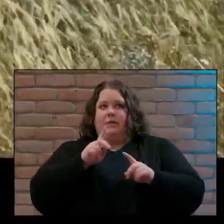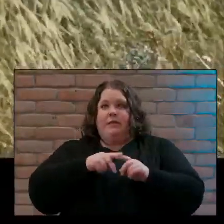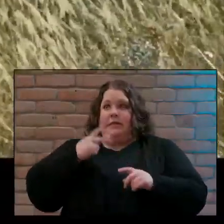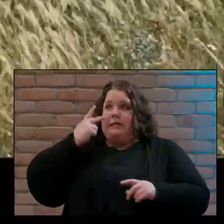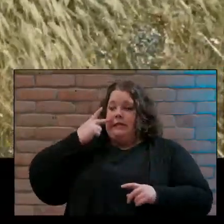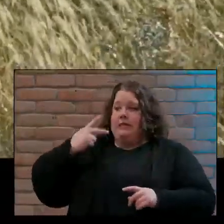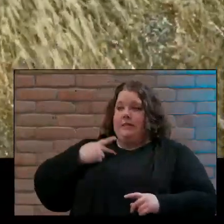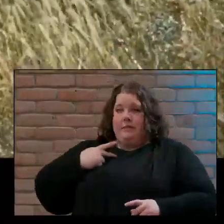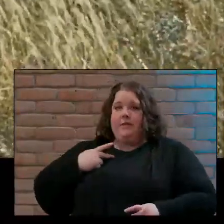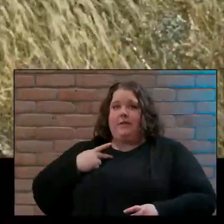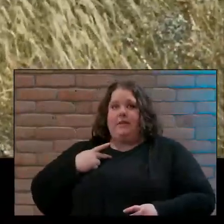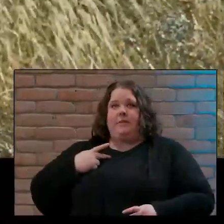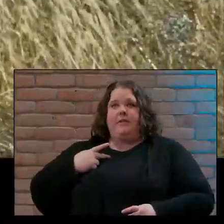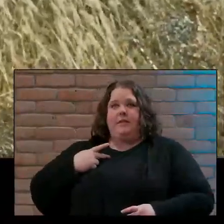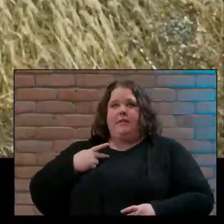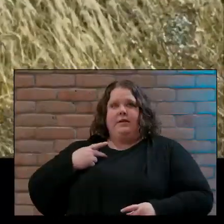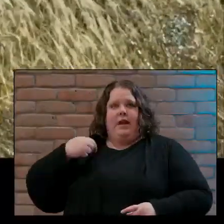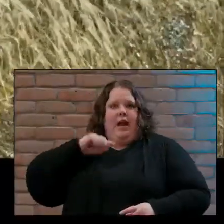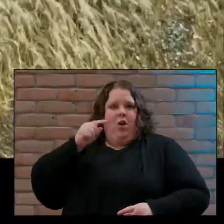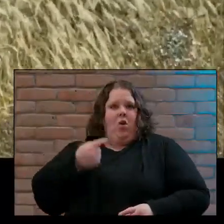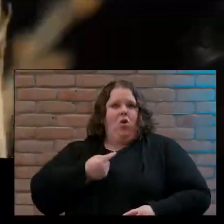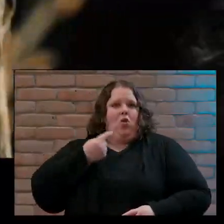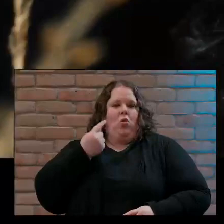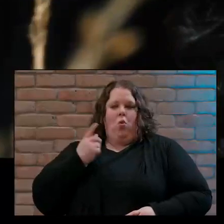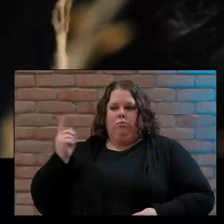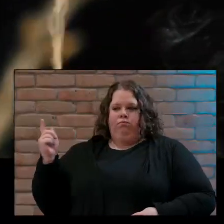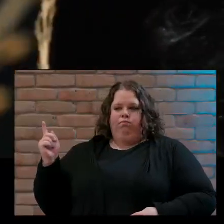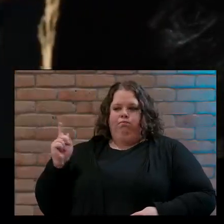I always came alone.